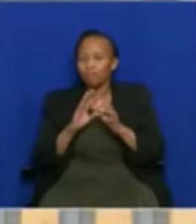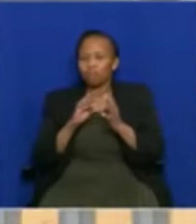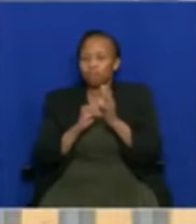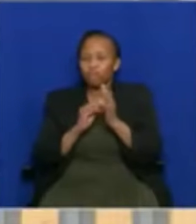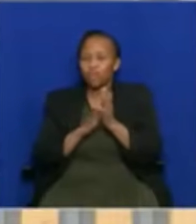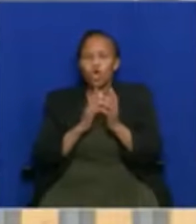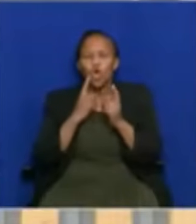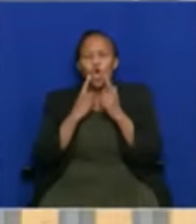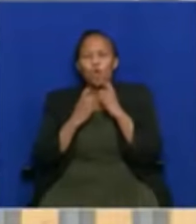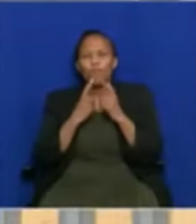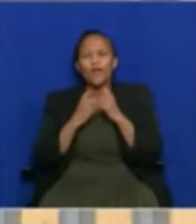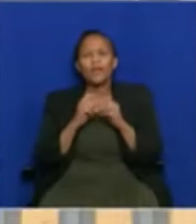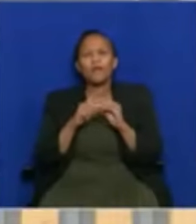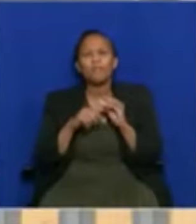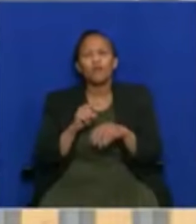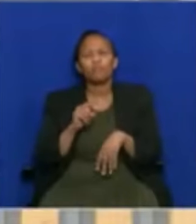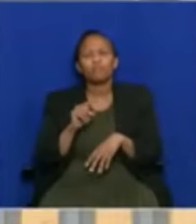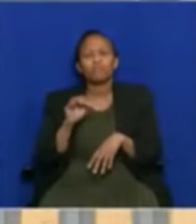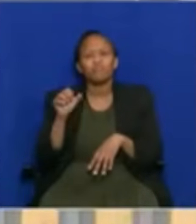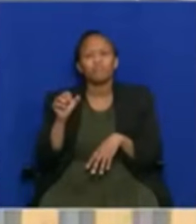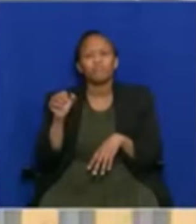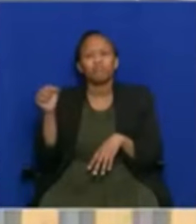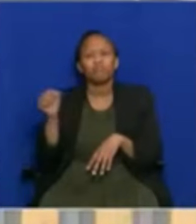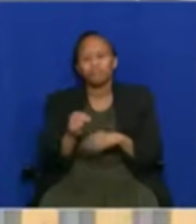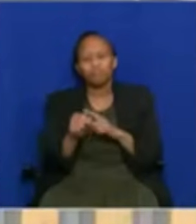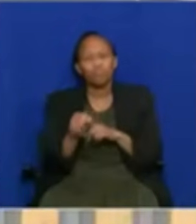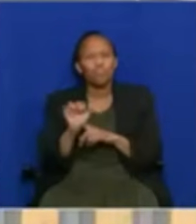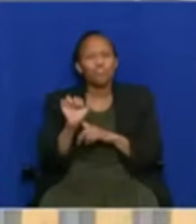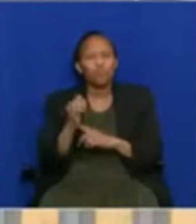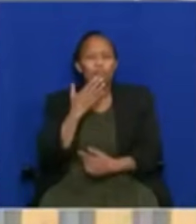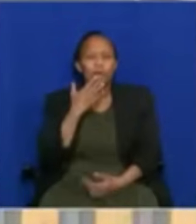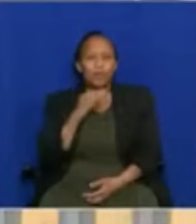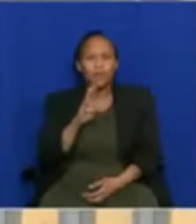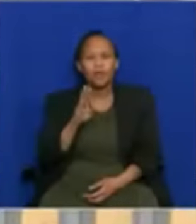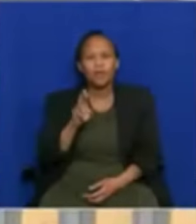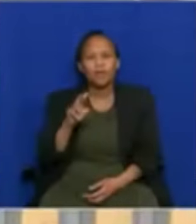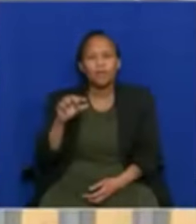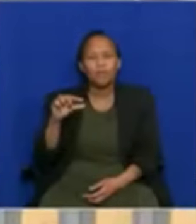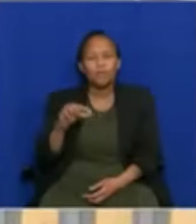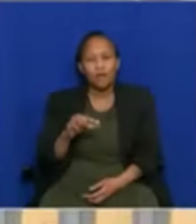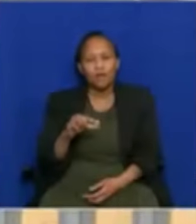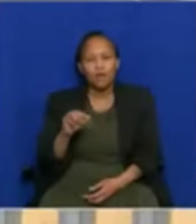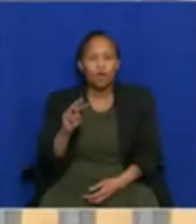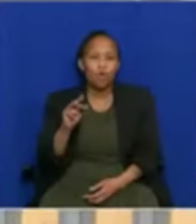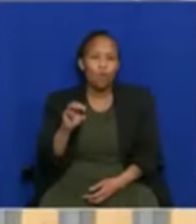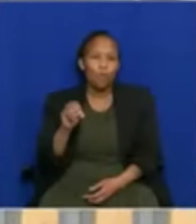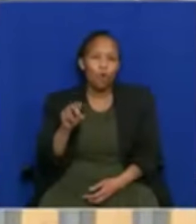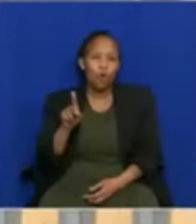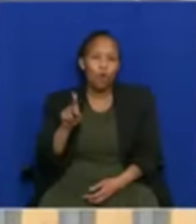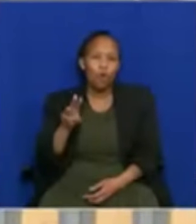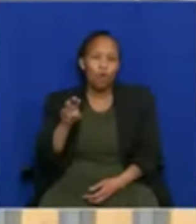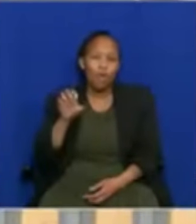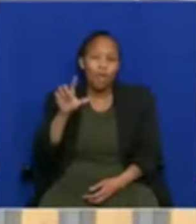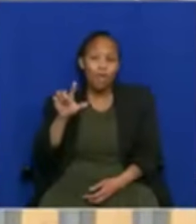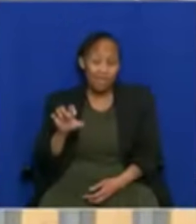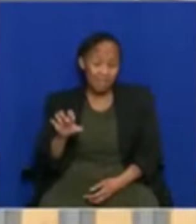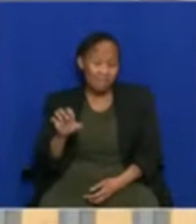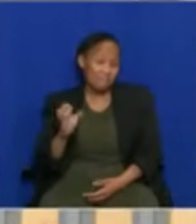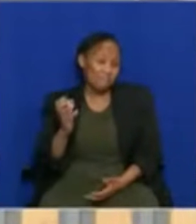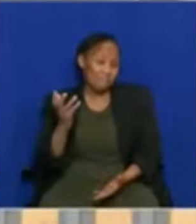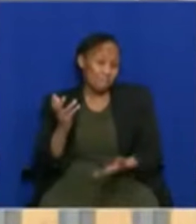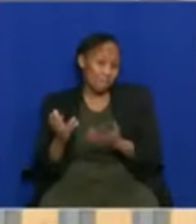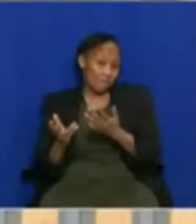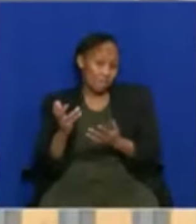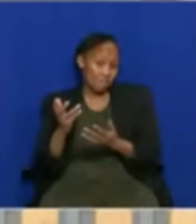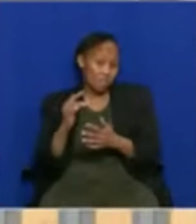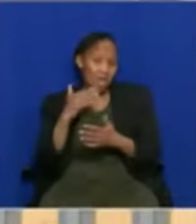Brigadier Mukwele, you can, after lunch, I assume you would have looked at this after lunch, you can say to me, Yes. Commissioner,